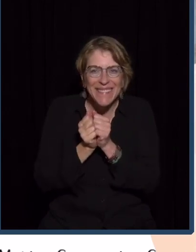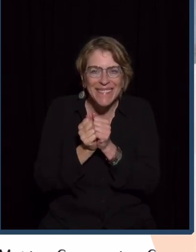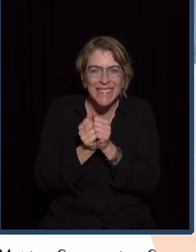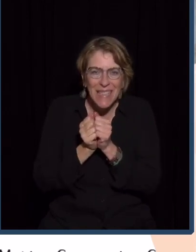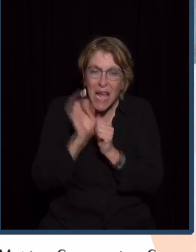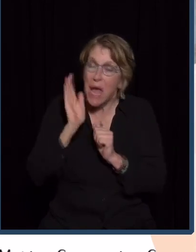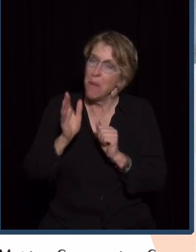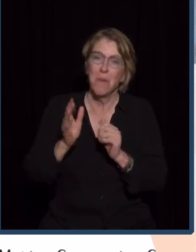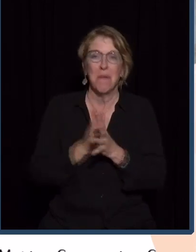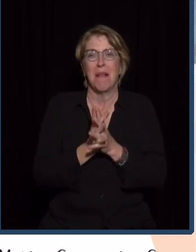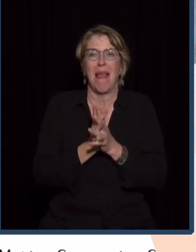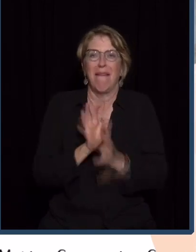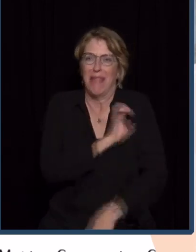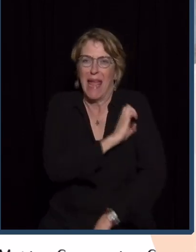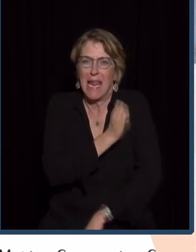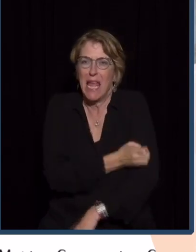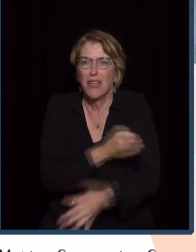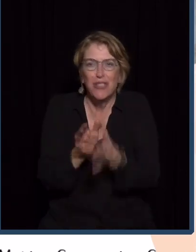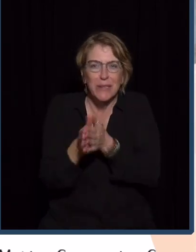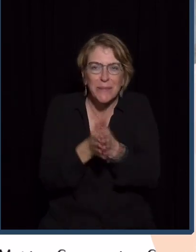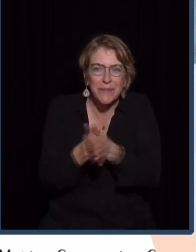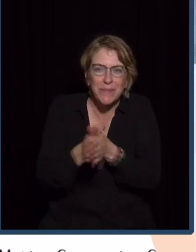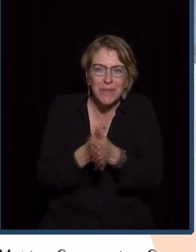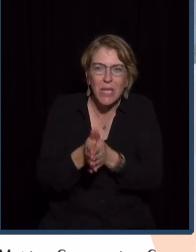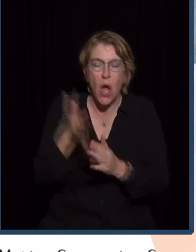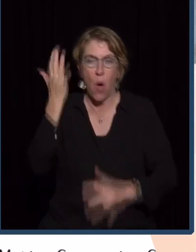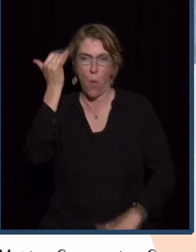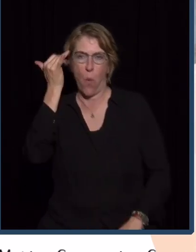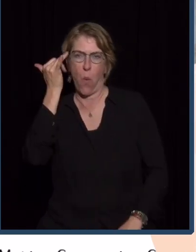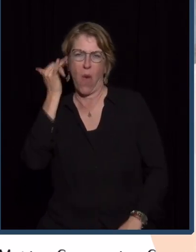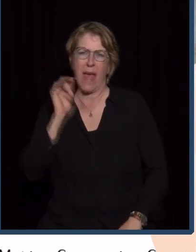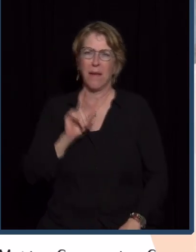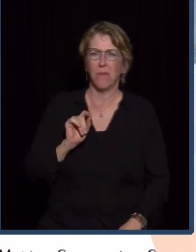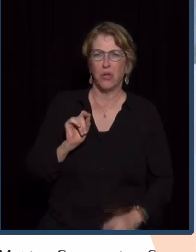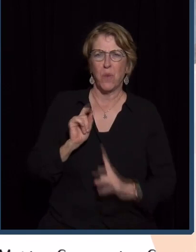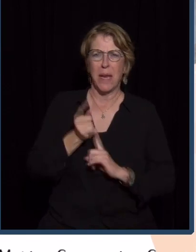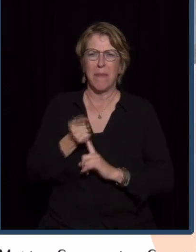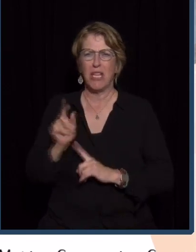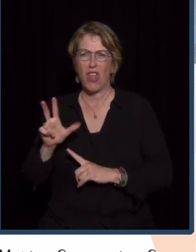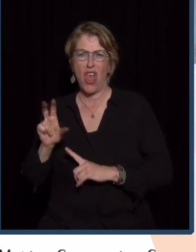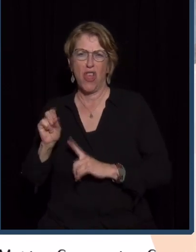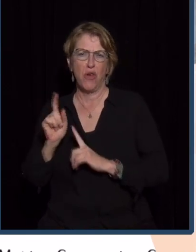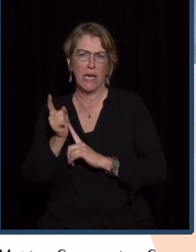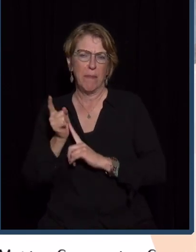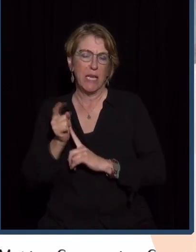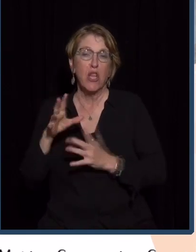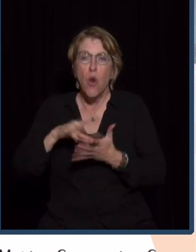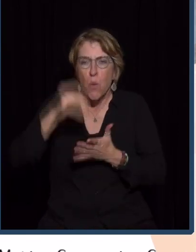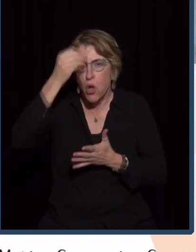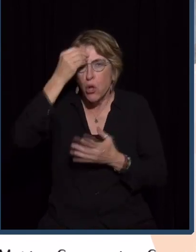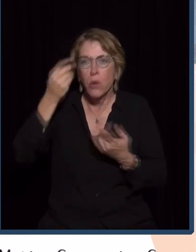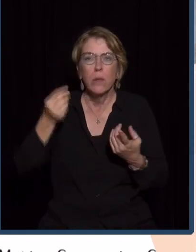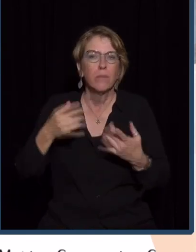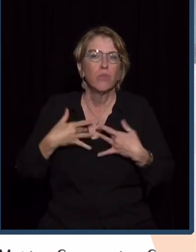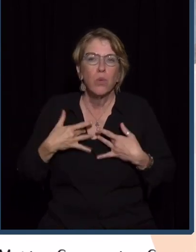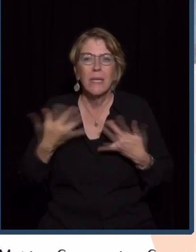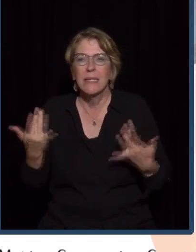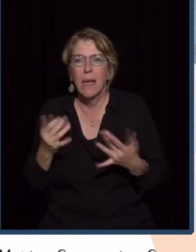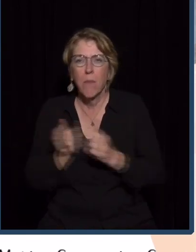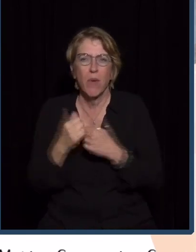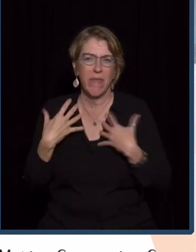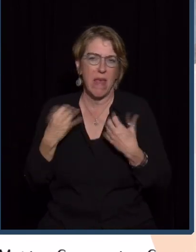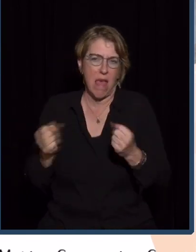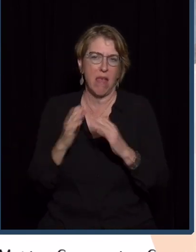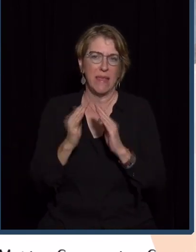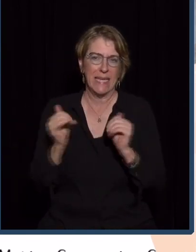try to create some of that energy tonight as we spend 20 to 30 minutes learning more about what's going on in the North Memorial Health System. You're going